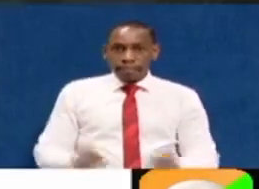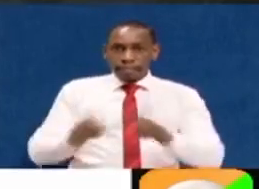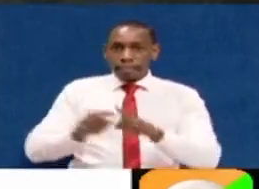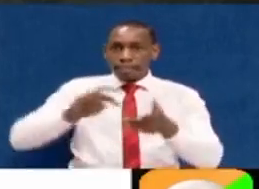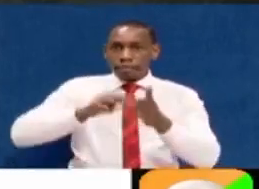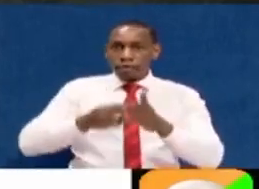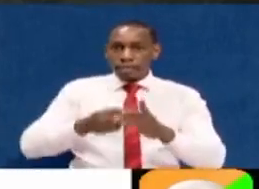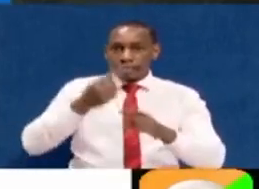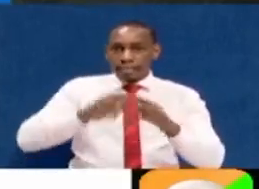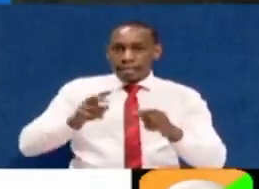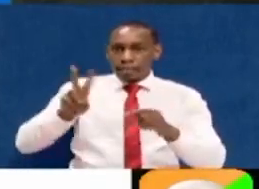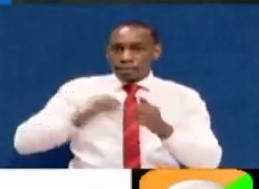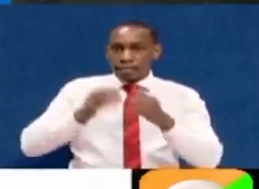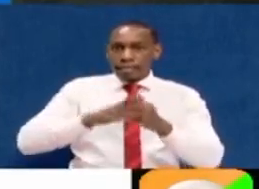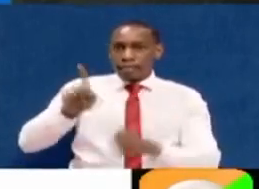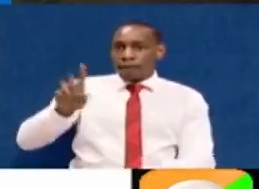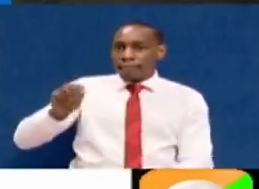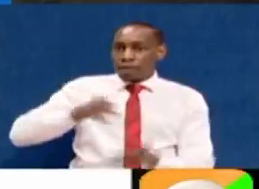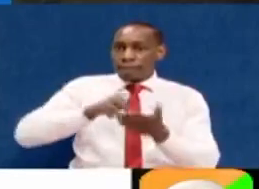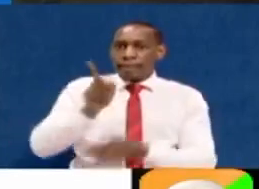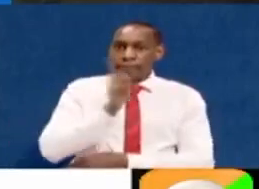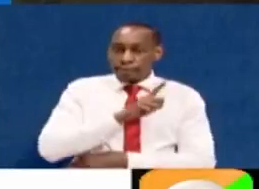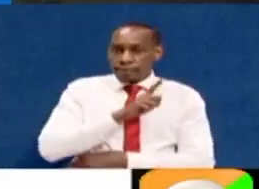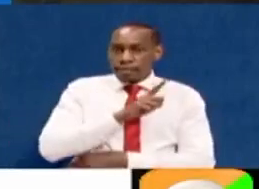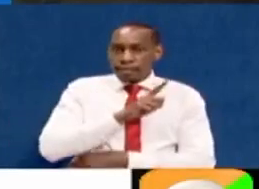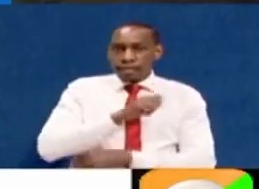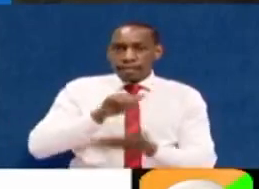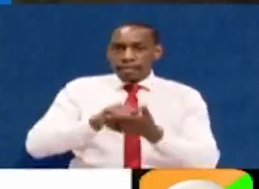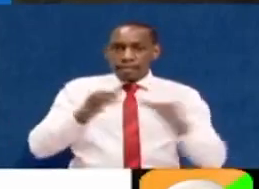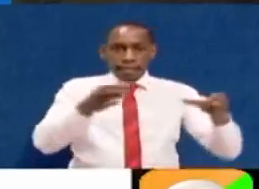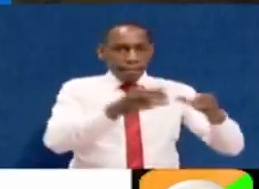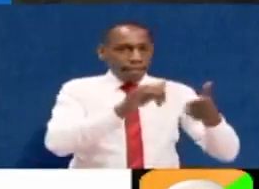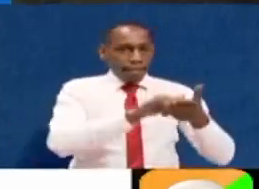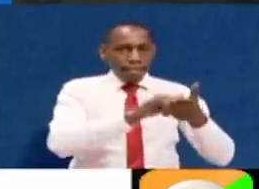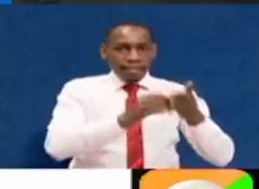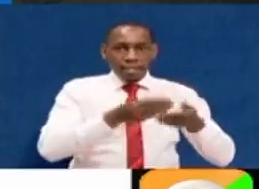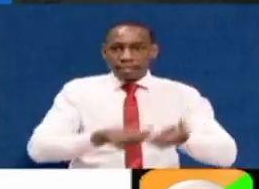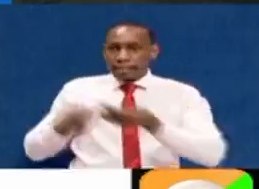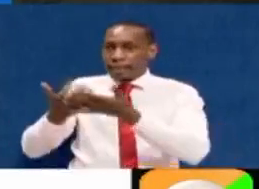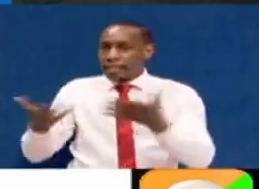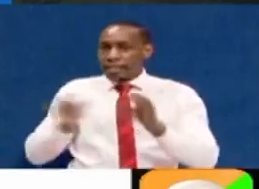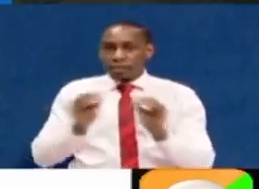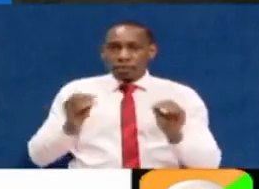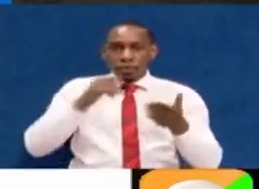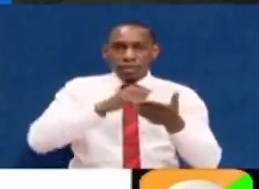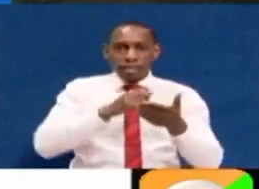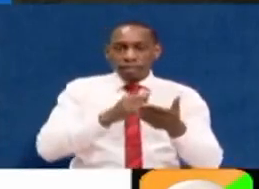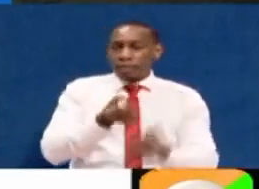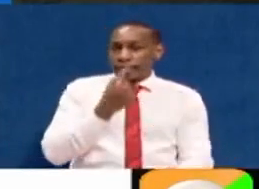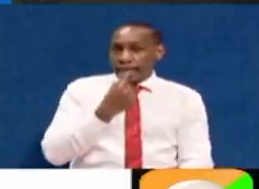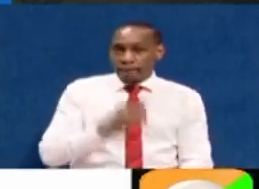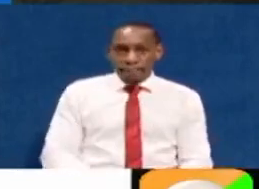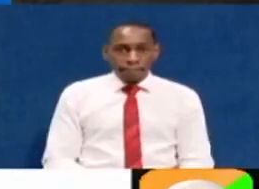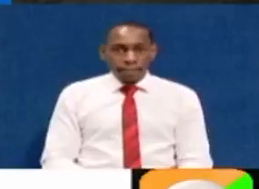in March 2019, 1 million shillings was paid out by FHOK to a company that had not supplied commodities, including